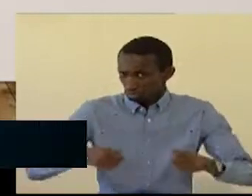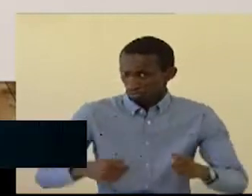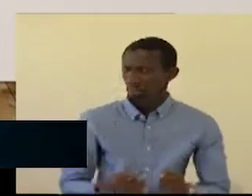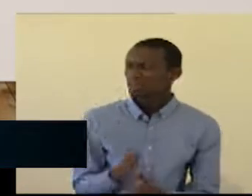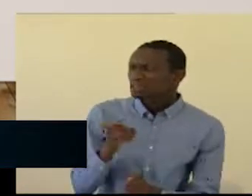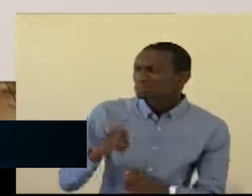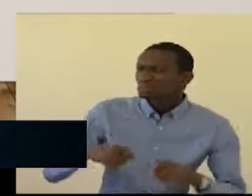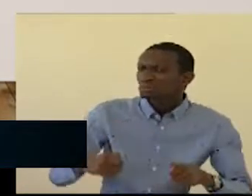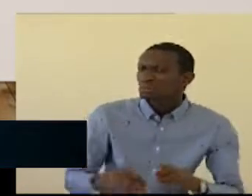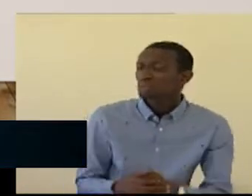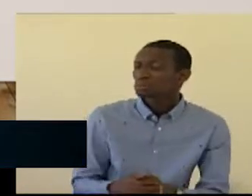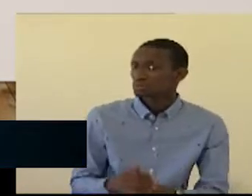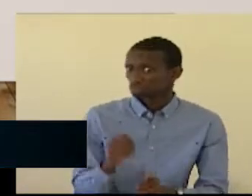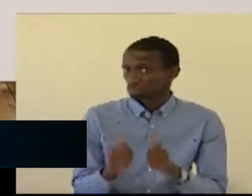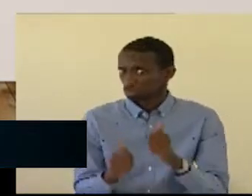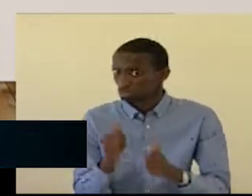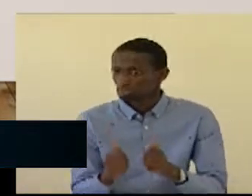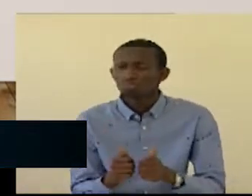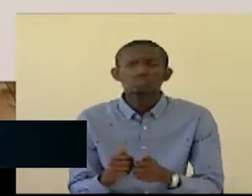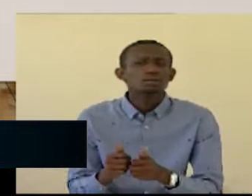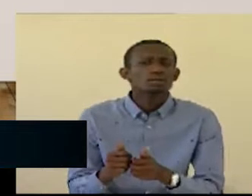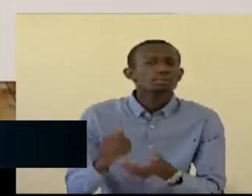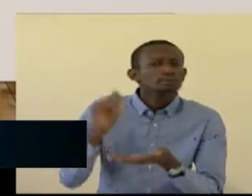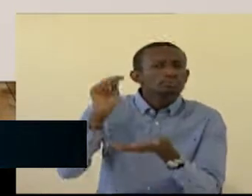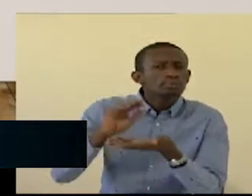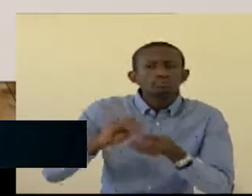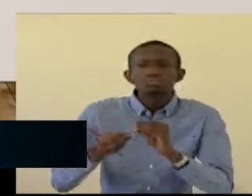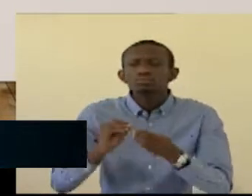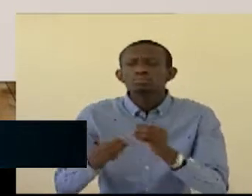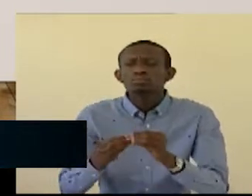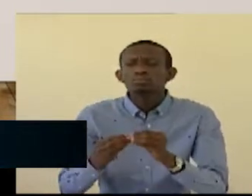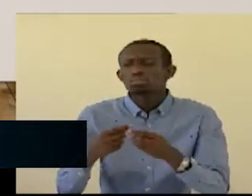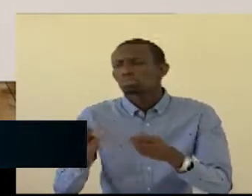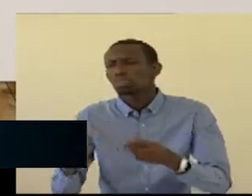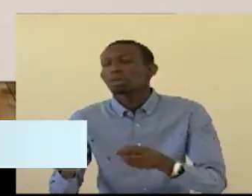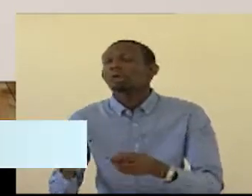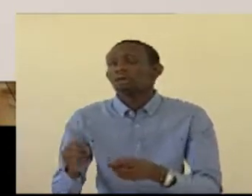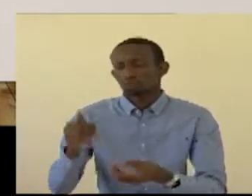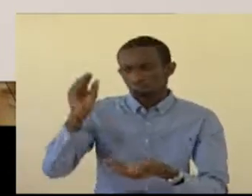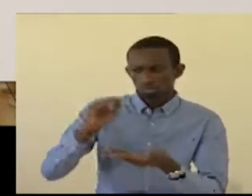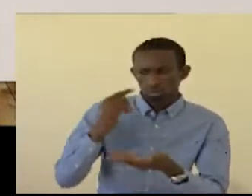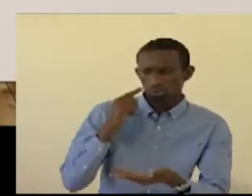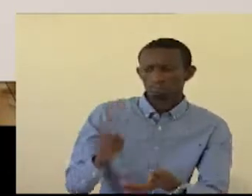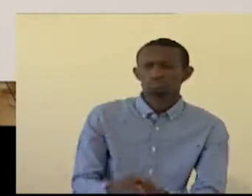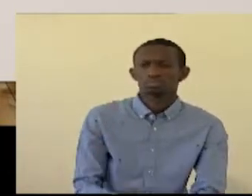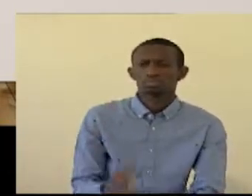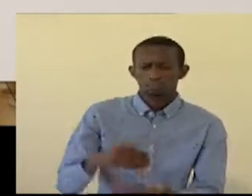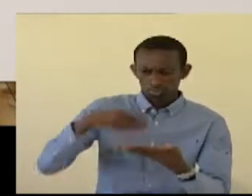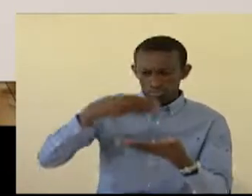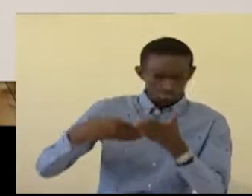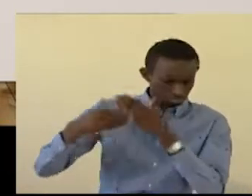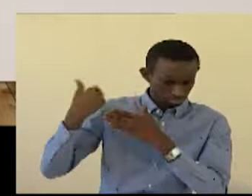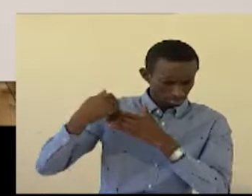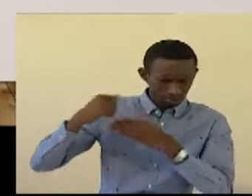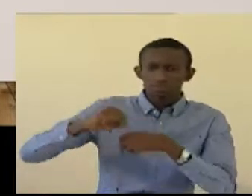reaction in which a decrease in oxidation number is involved. We have studied this in